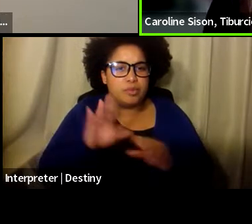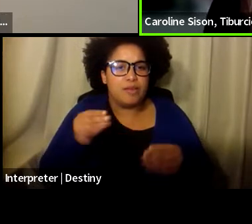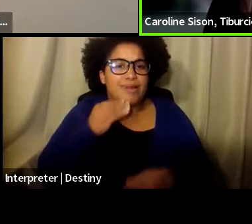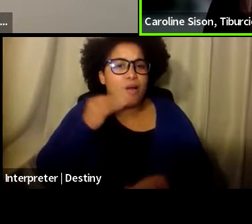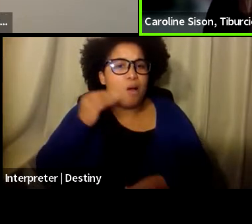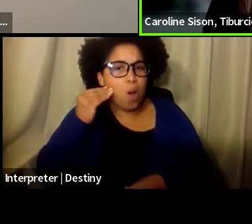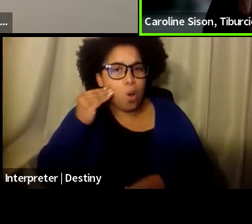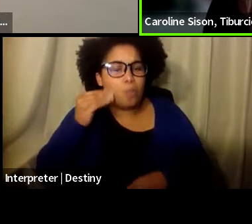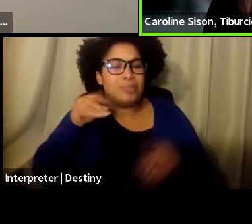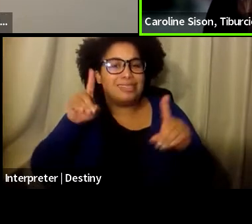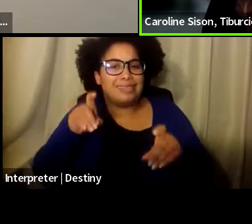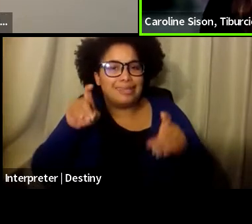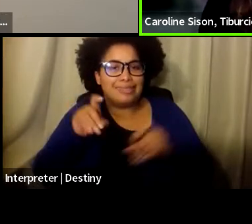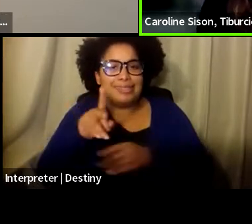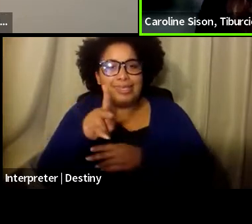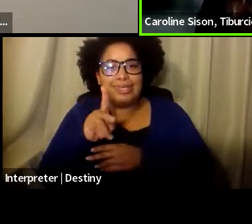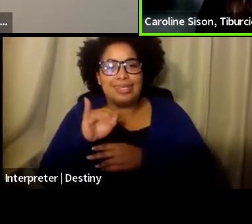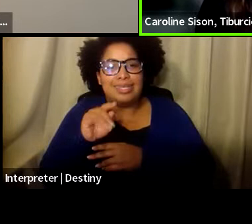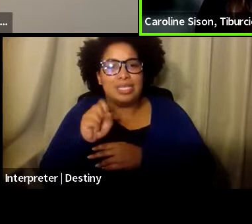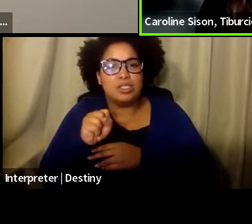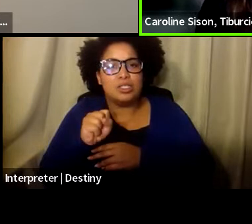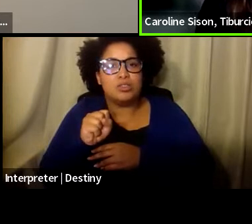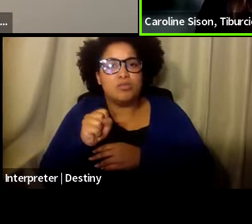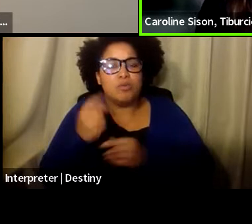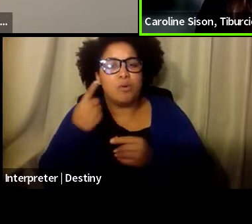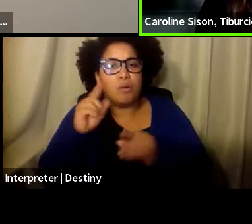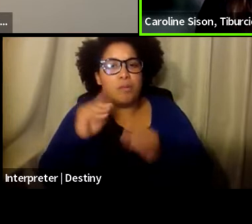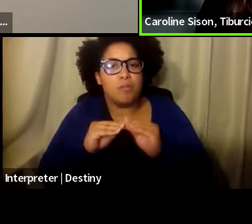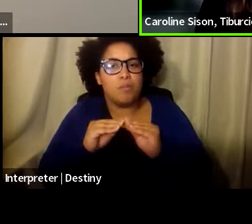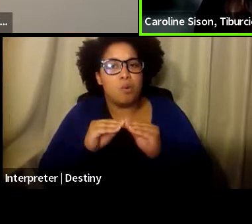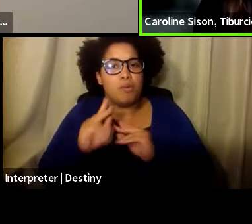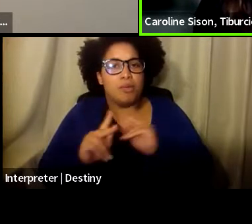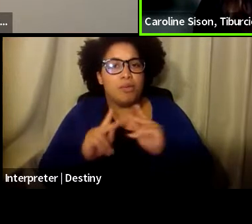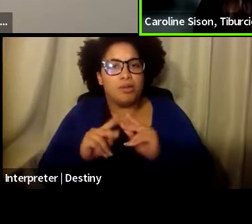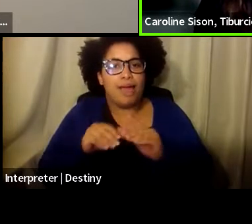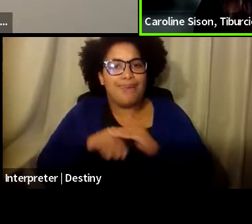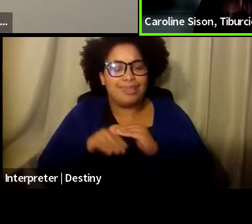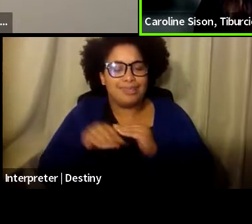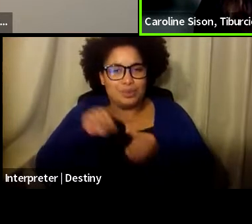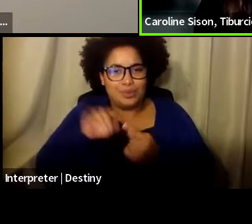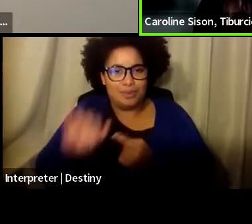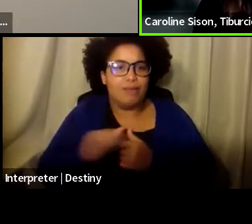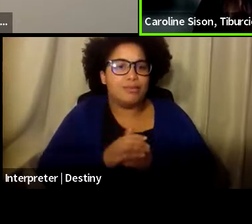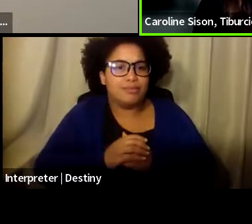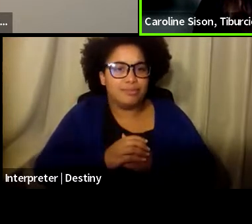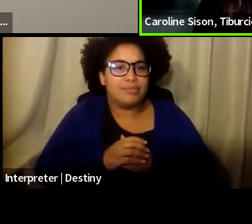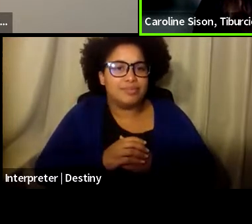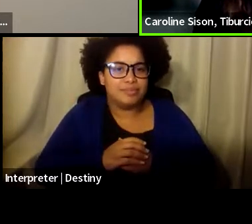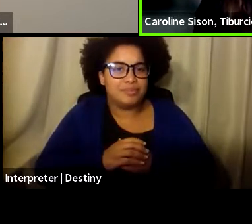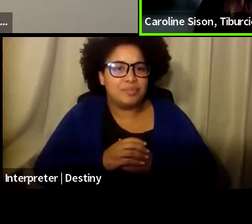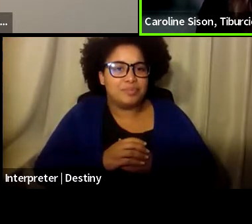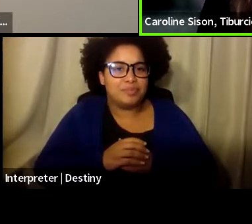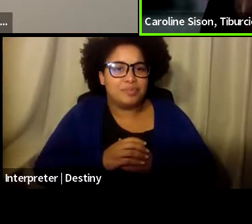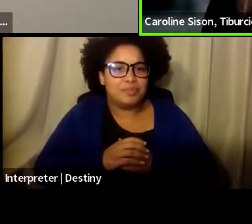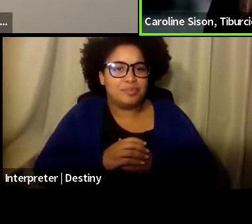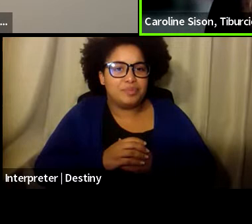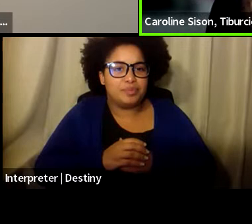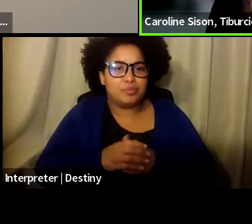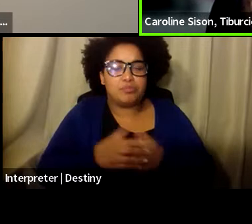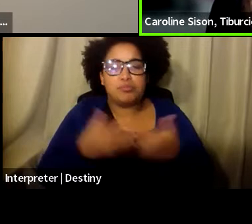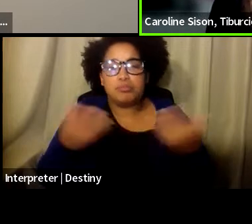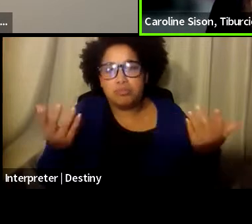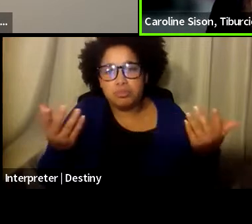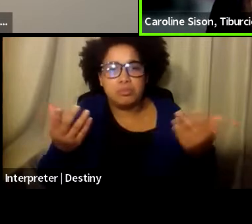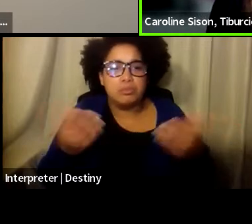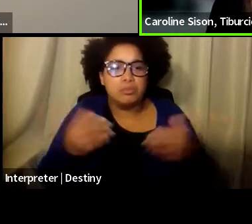kits to make it more accessible for individuals. And so kind of beyond that, I think